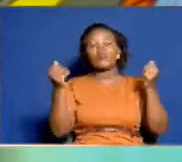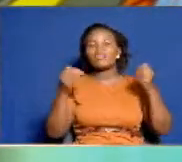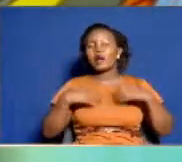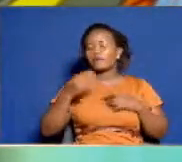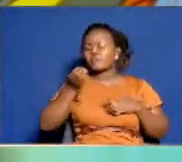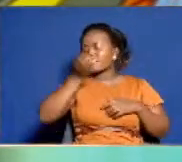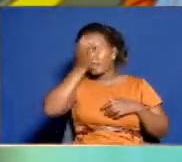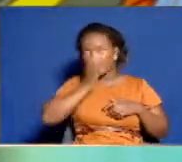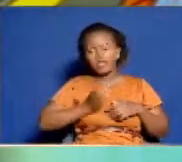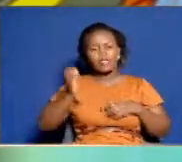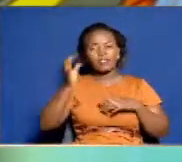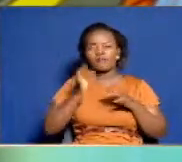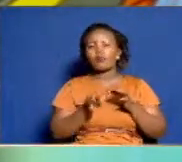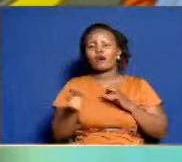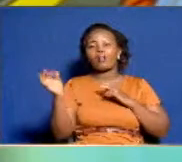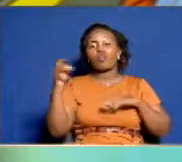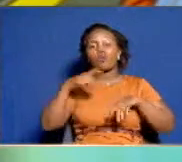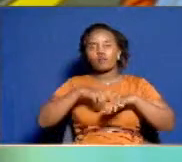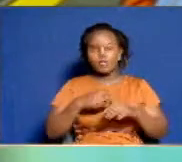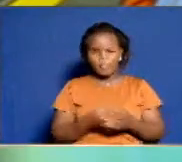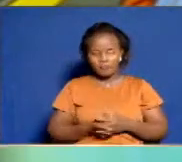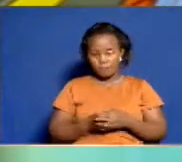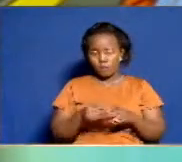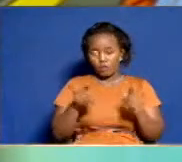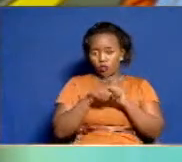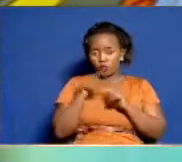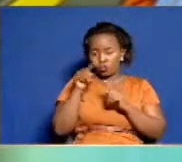Kenya Mental Health Action Plan